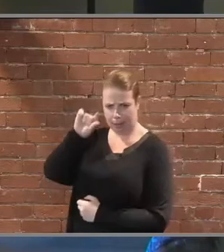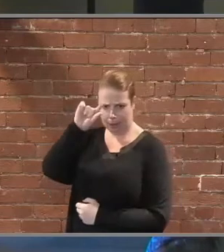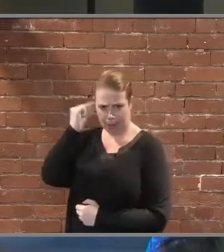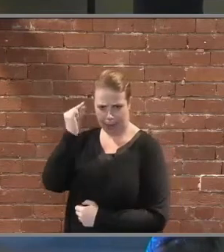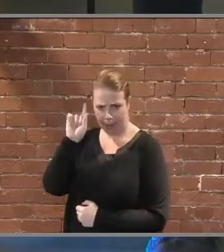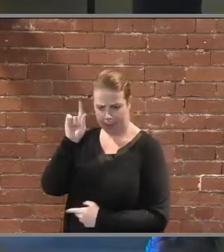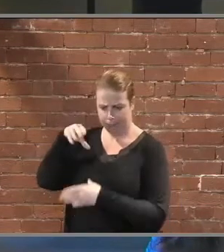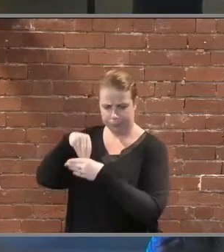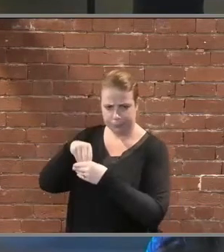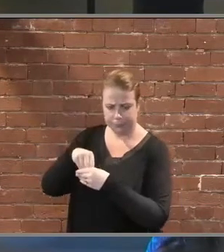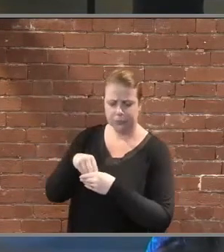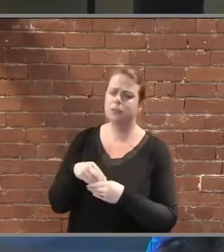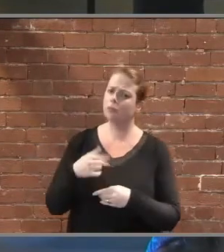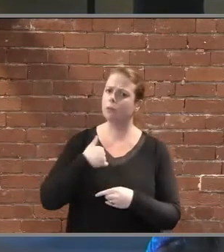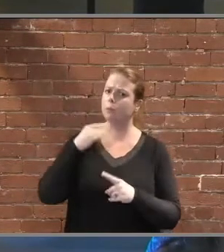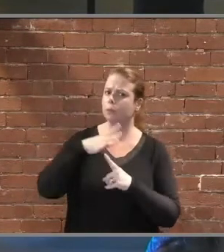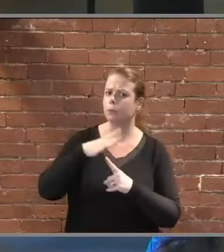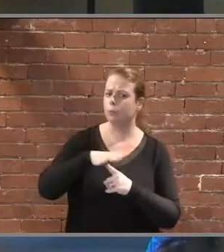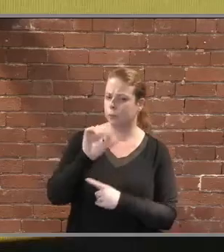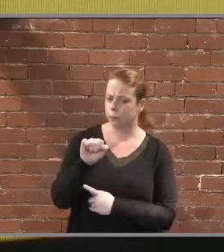important to me. I think, as